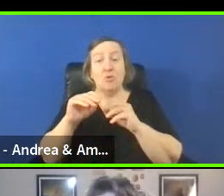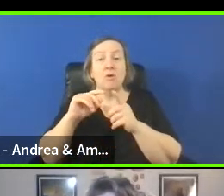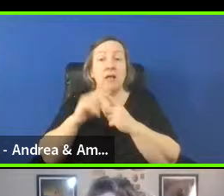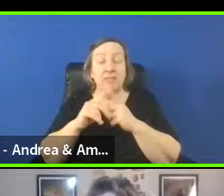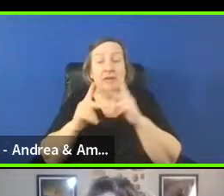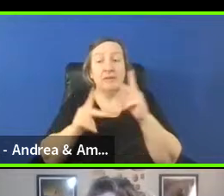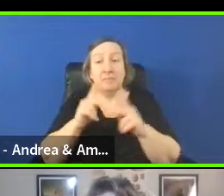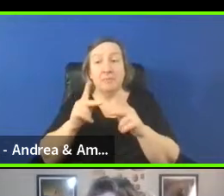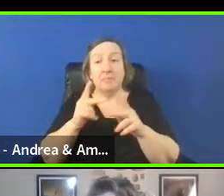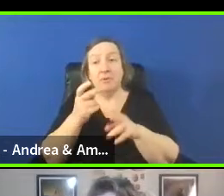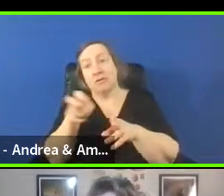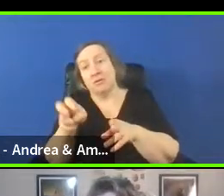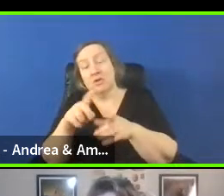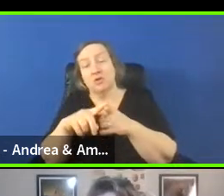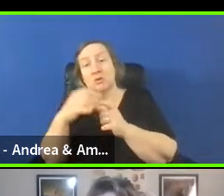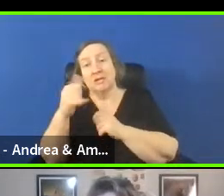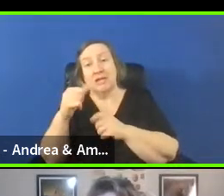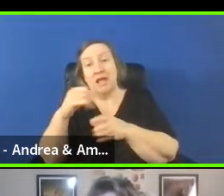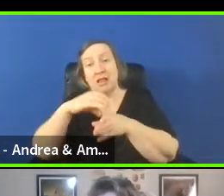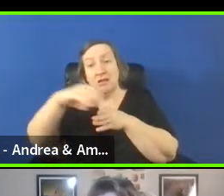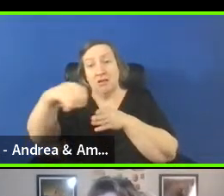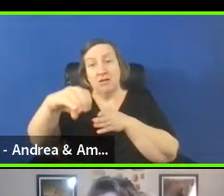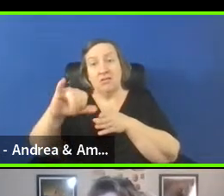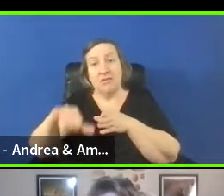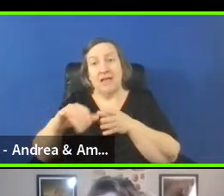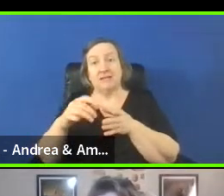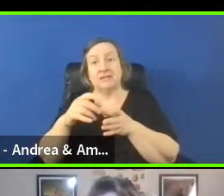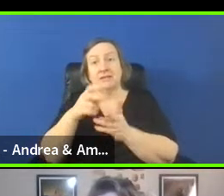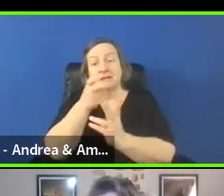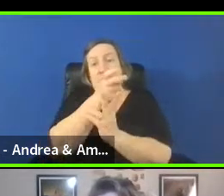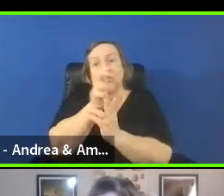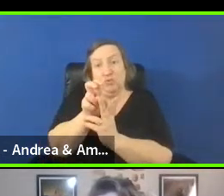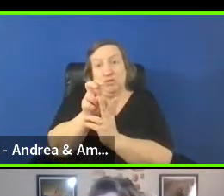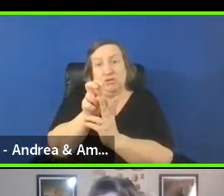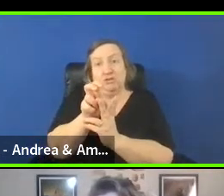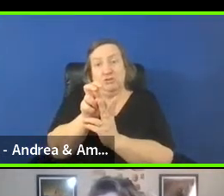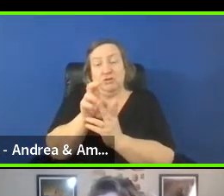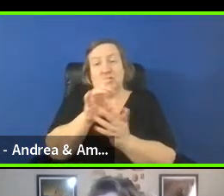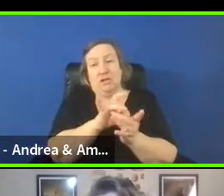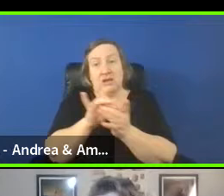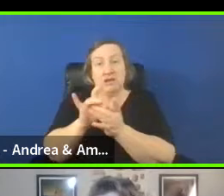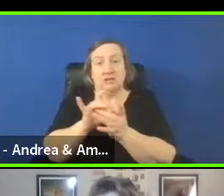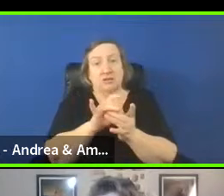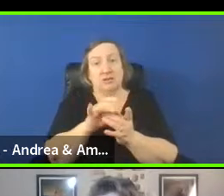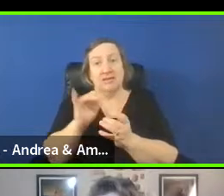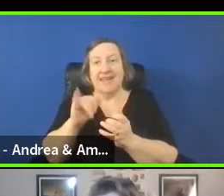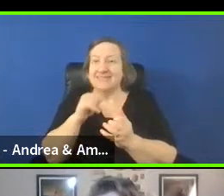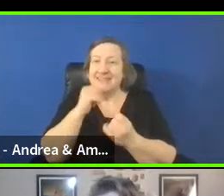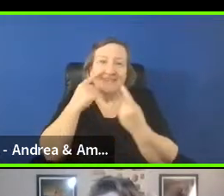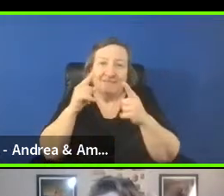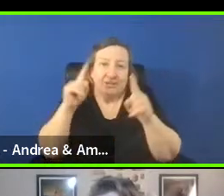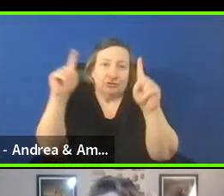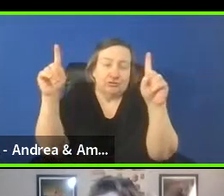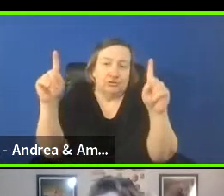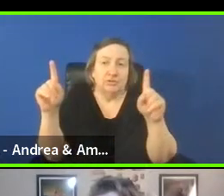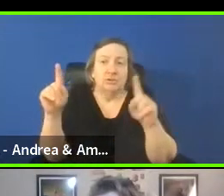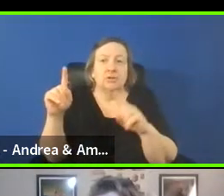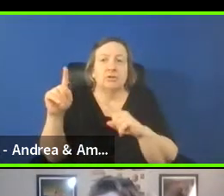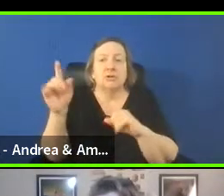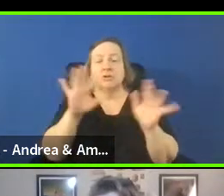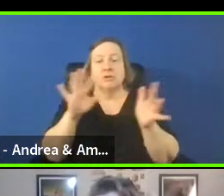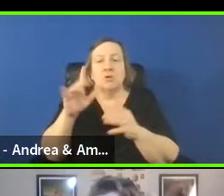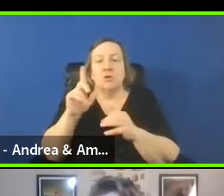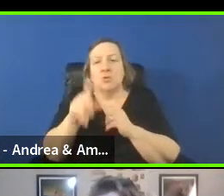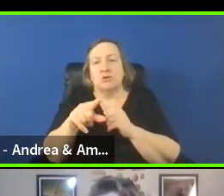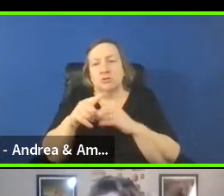to the yellow line, that's a connection switch point, which causes inefficiencies. And so there's a question